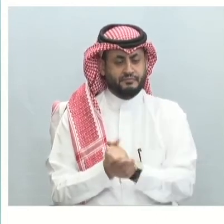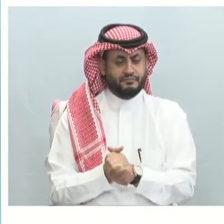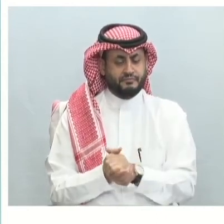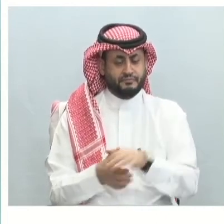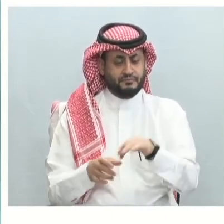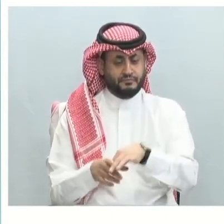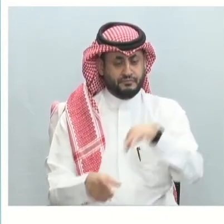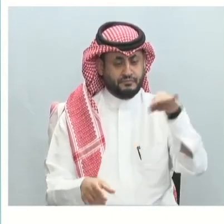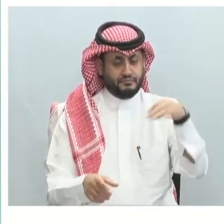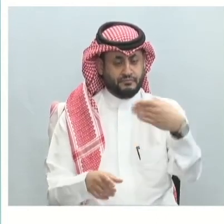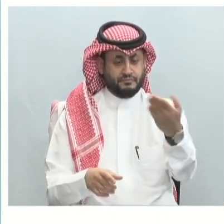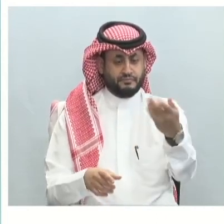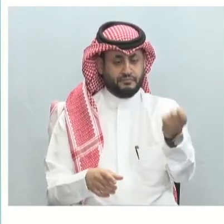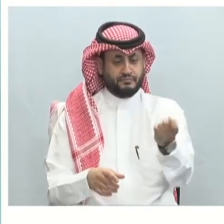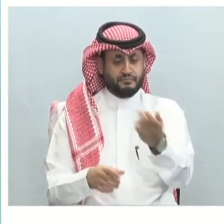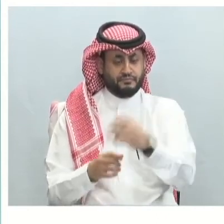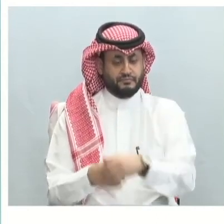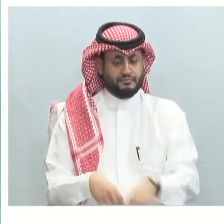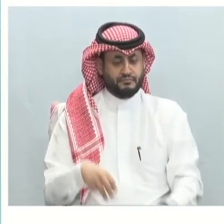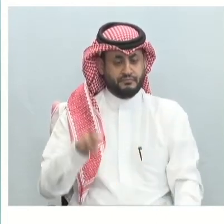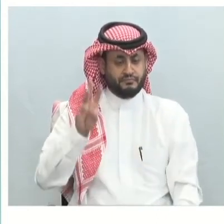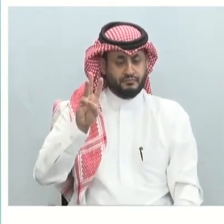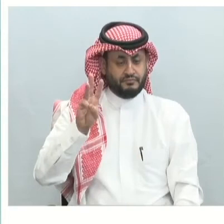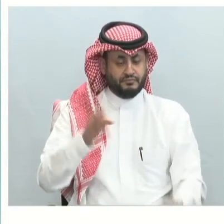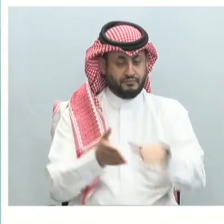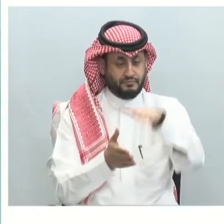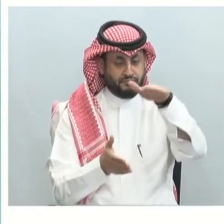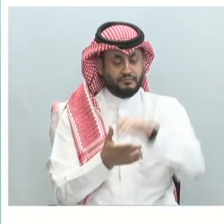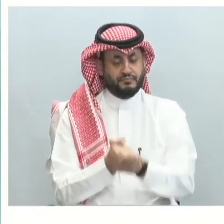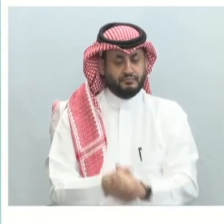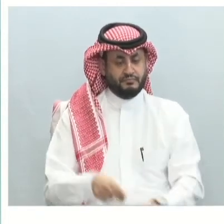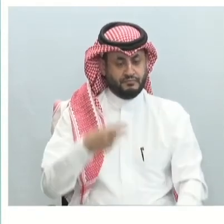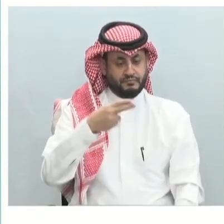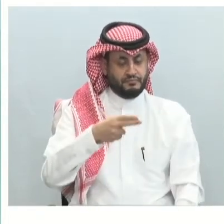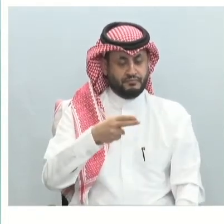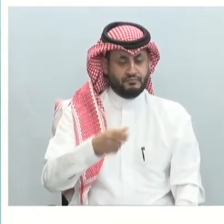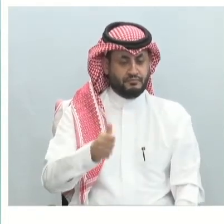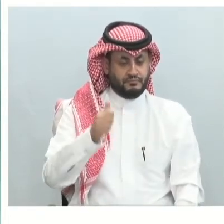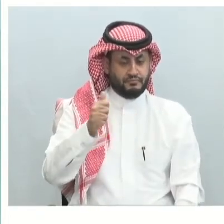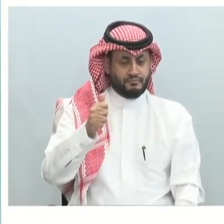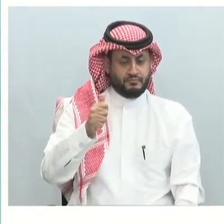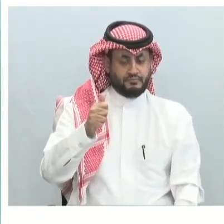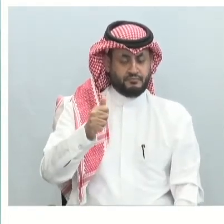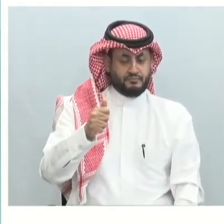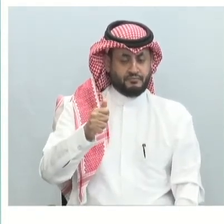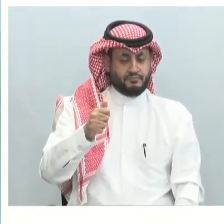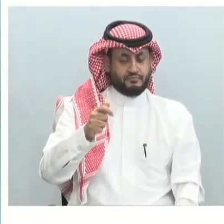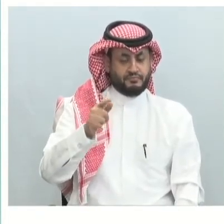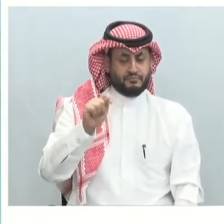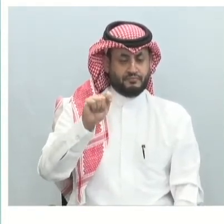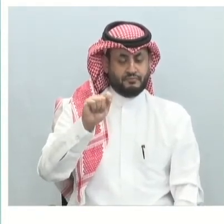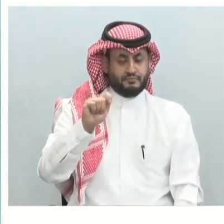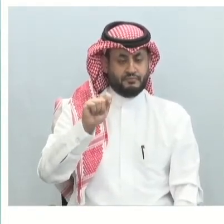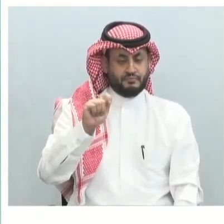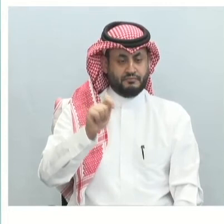pen or pencil. And let's start with the capital W, H, A,